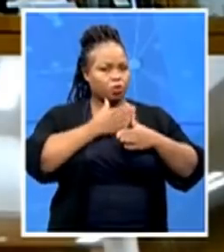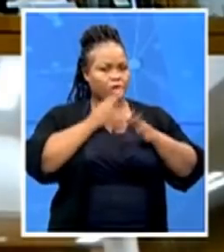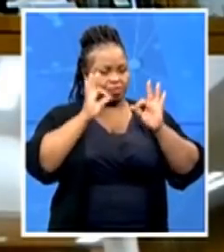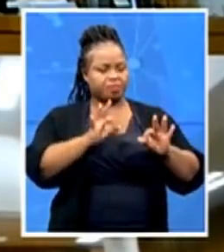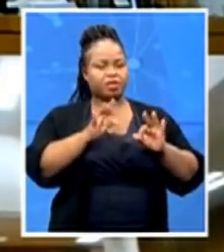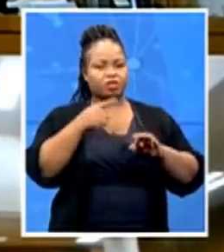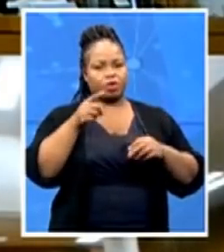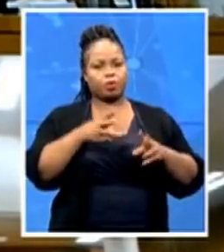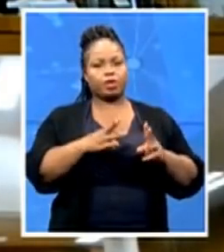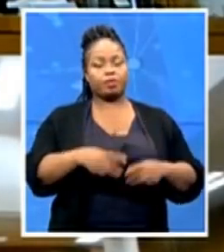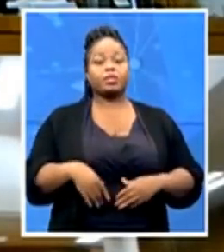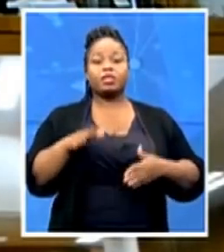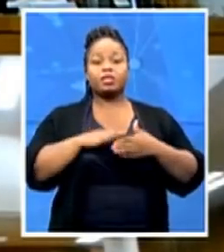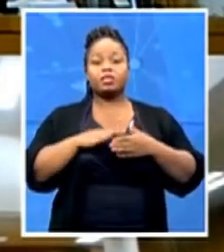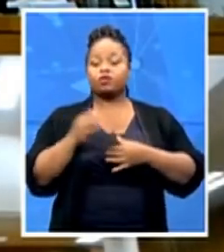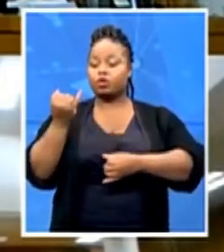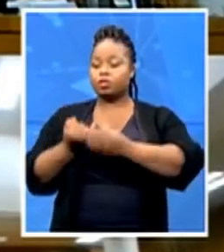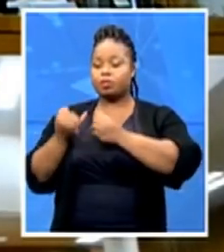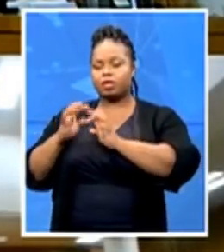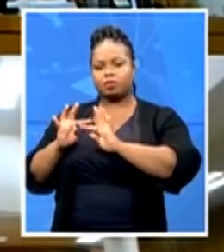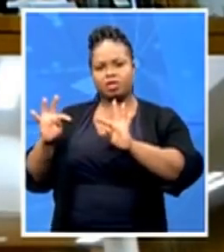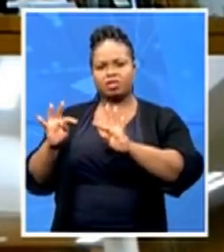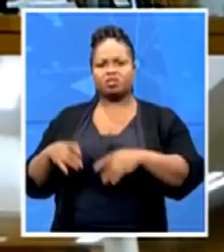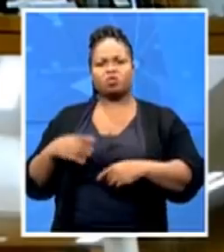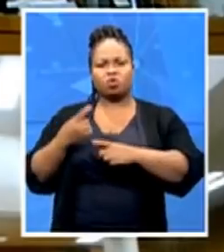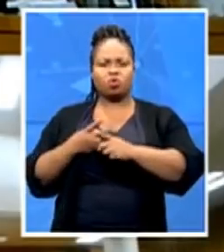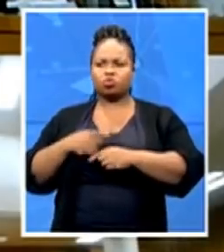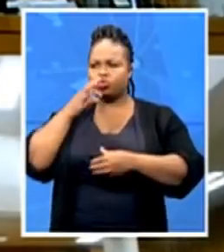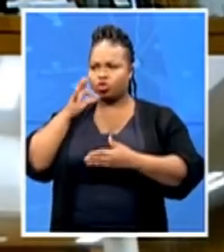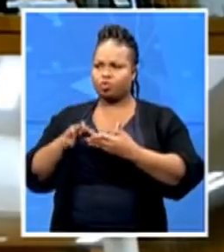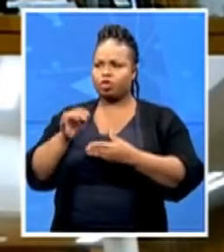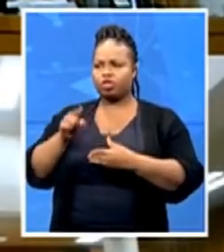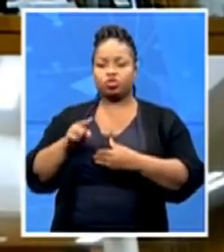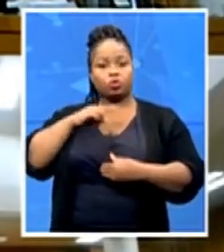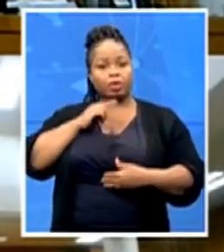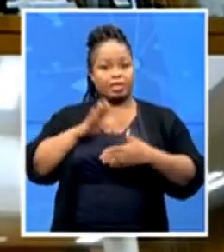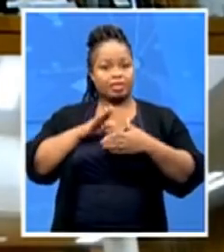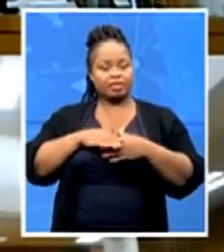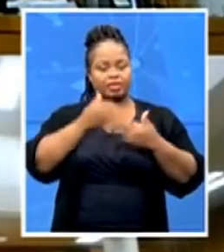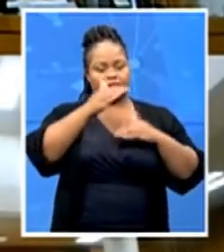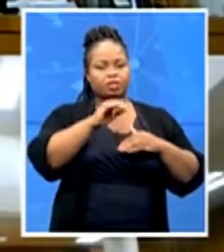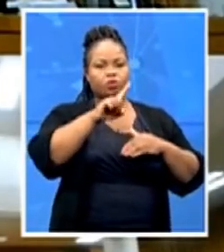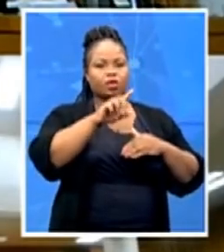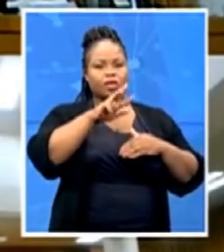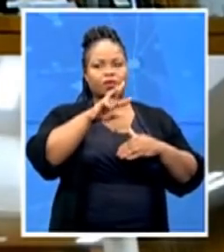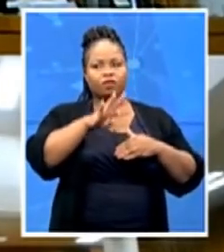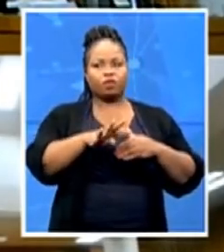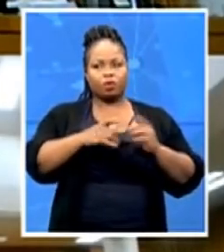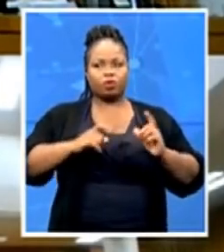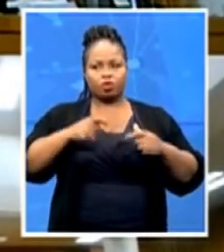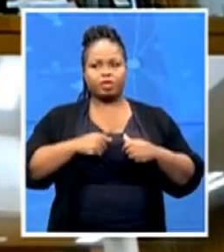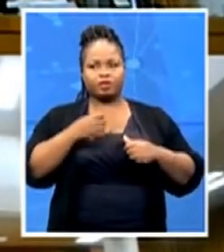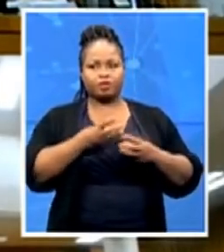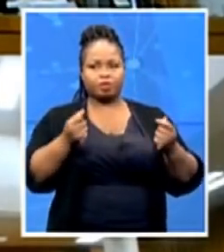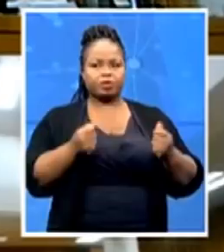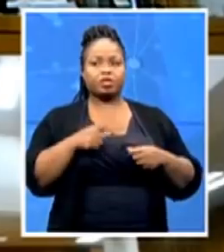panel's findings and recommendations, and reasons for the Section 194 Committee's findings, the new rules expressly provide